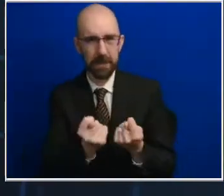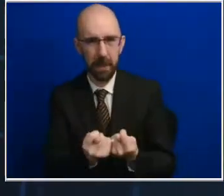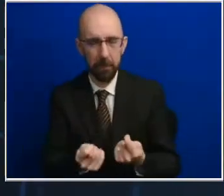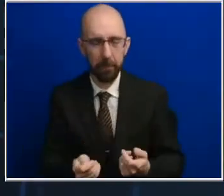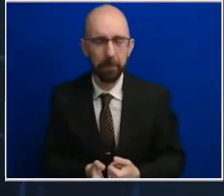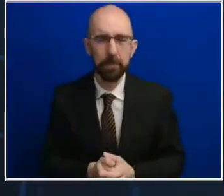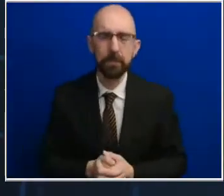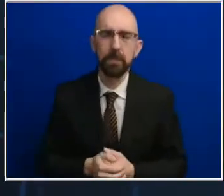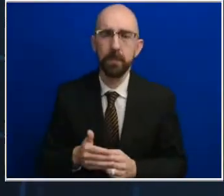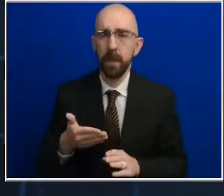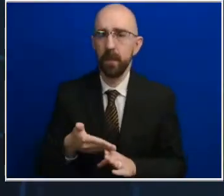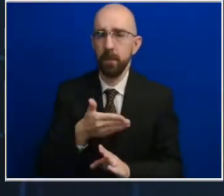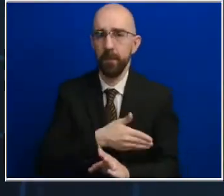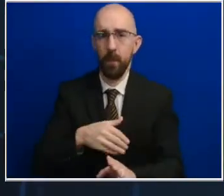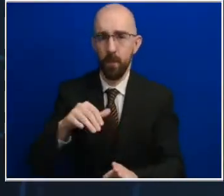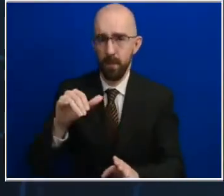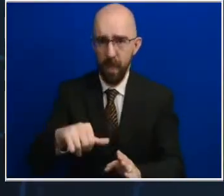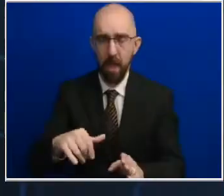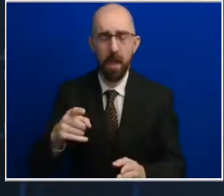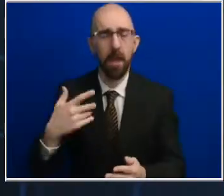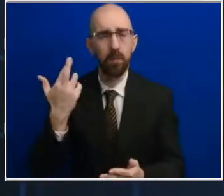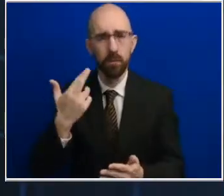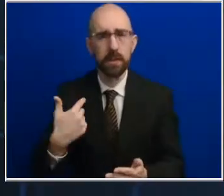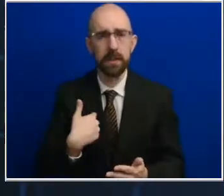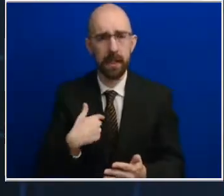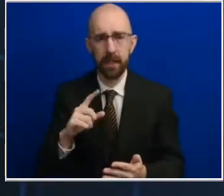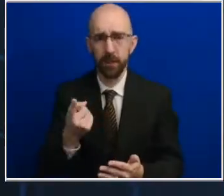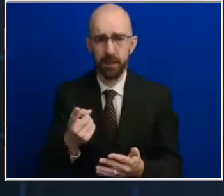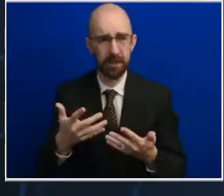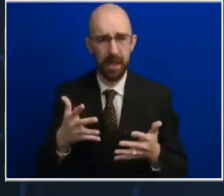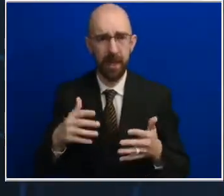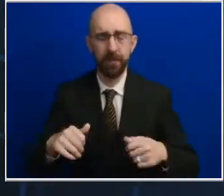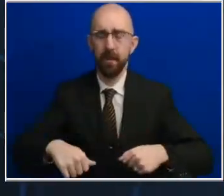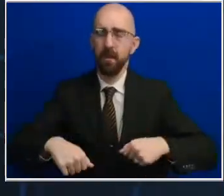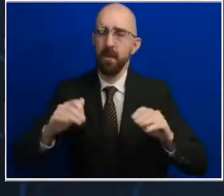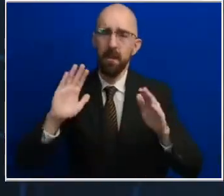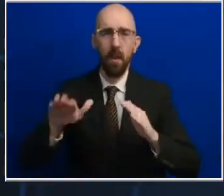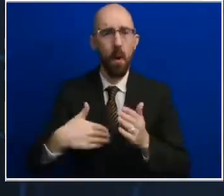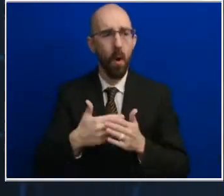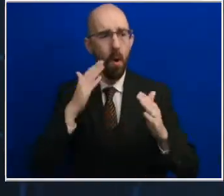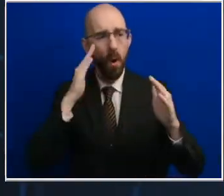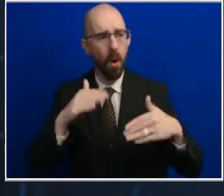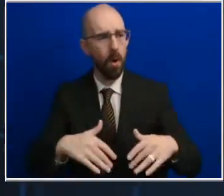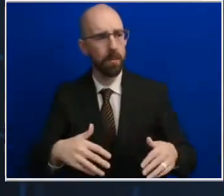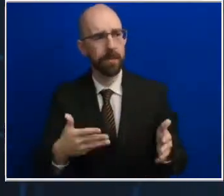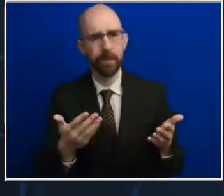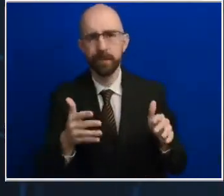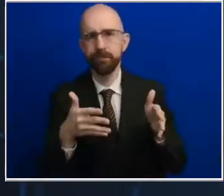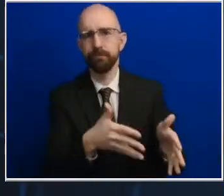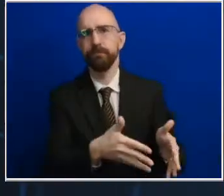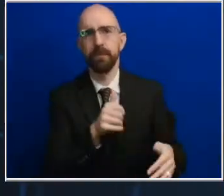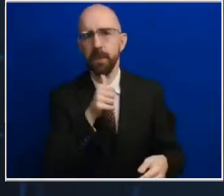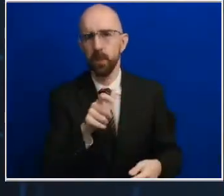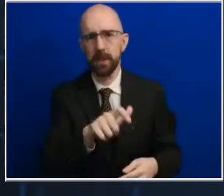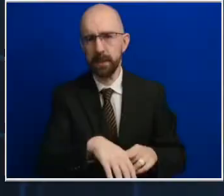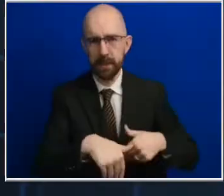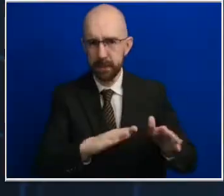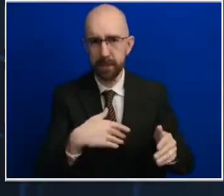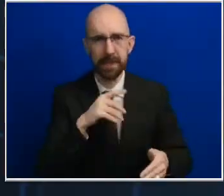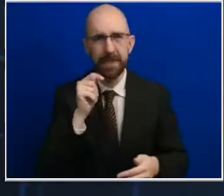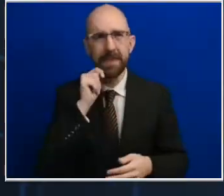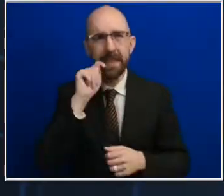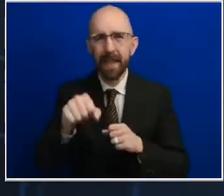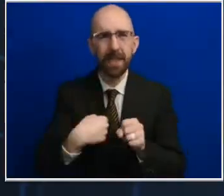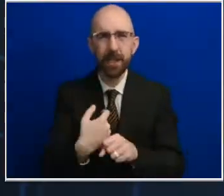that, the reason that I just kind of given up on all hope, and as I had got into my teenage years, just kind of given up, was because